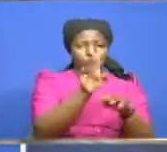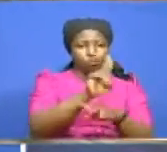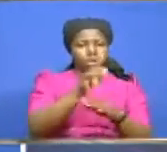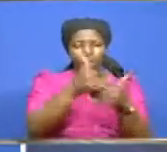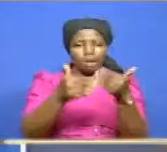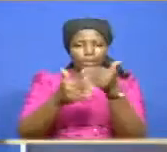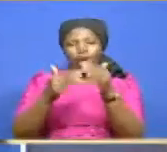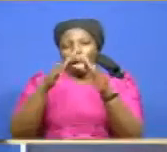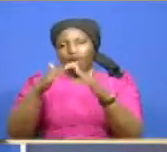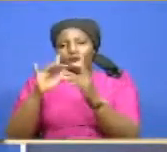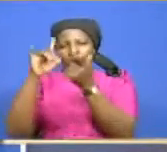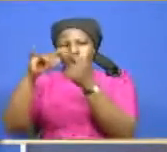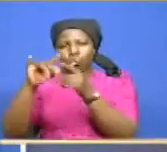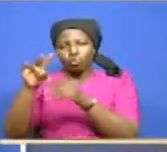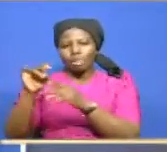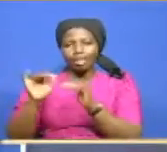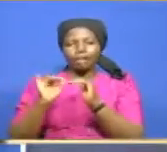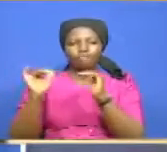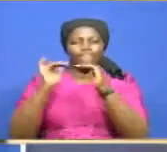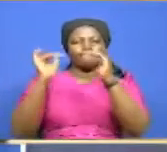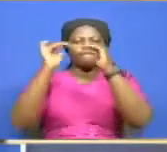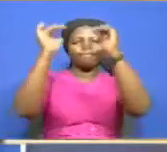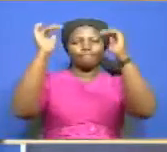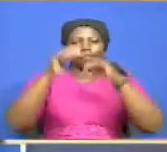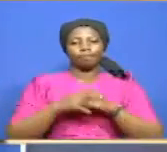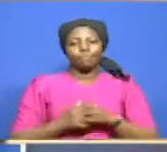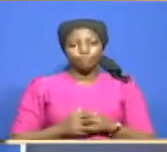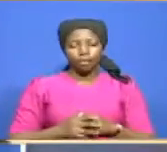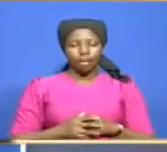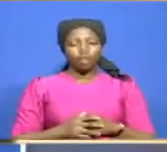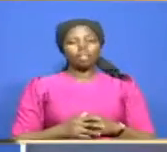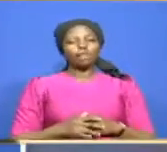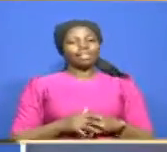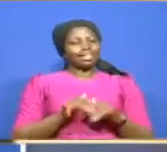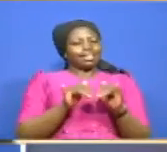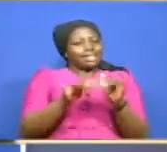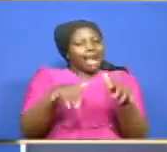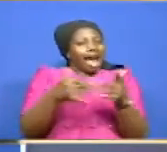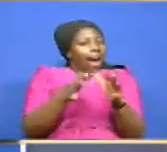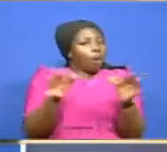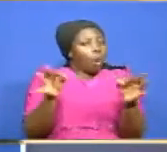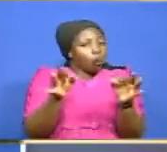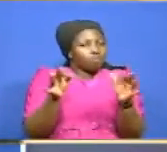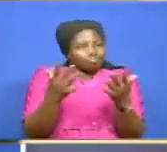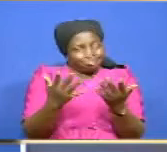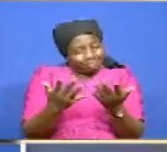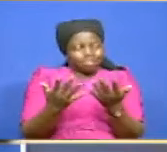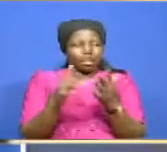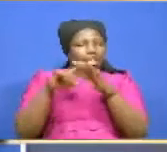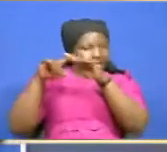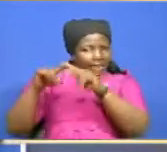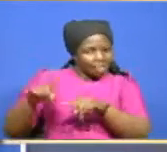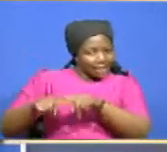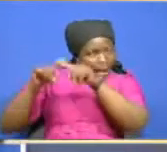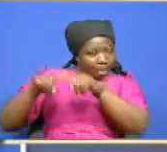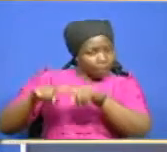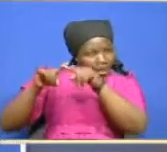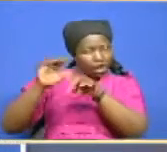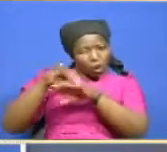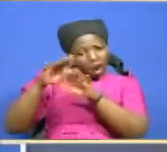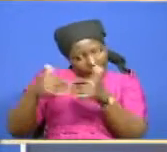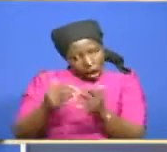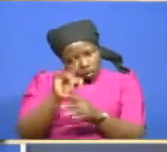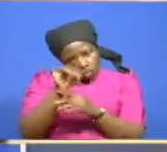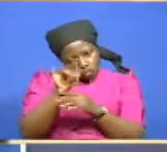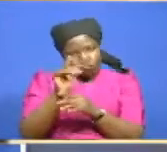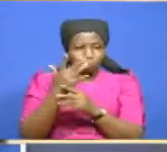to 20 stories. Durability, I would say, is as good as how you maintain the structure. It's all